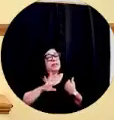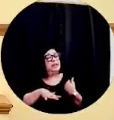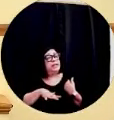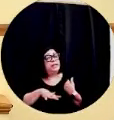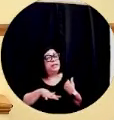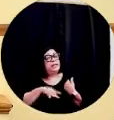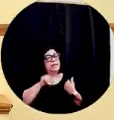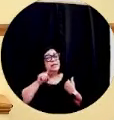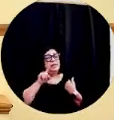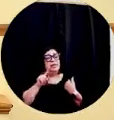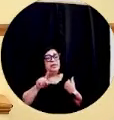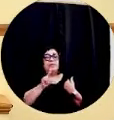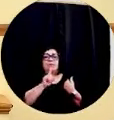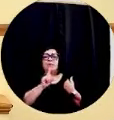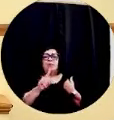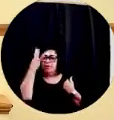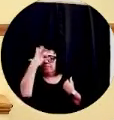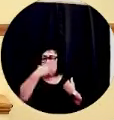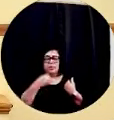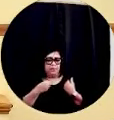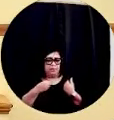look absolutely beautiful.